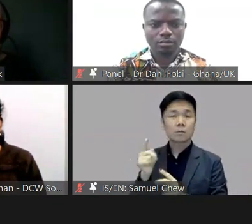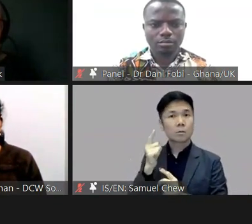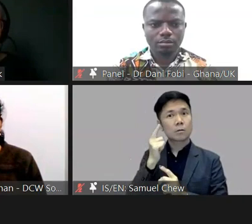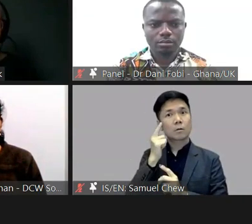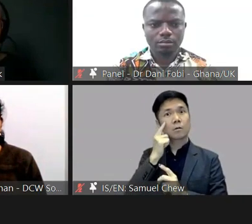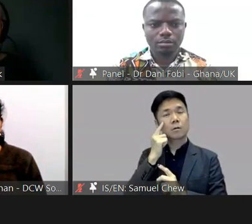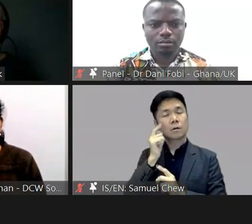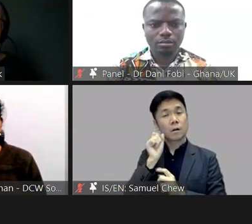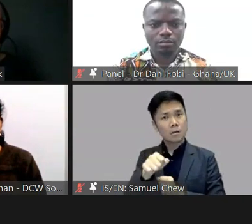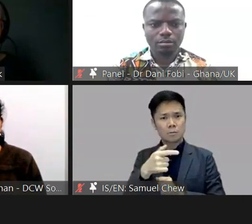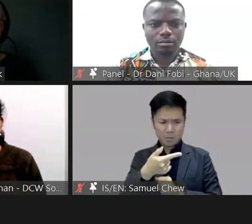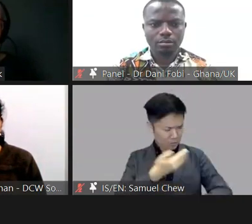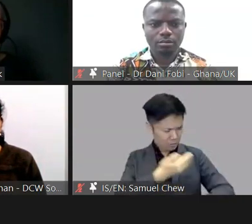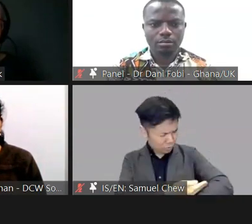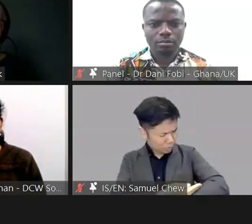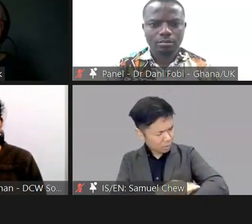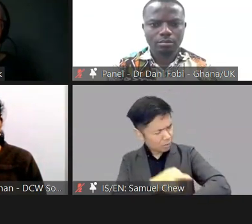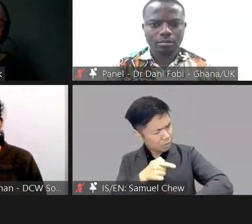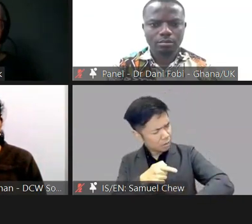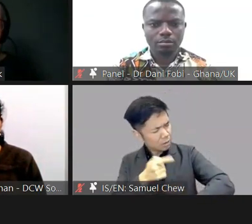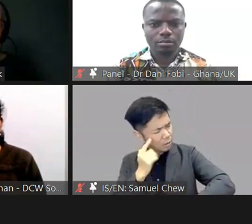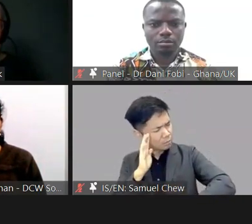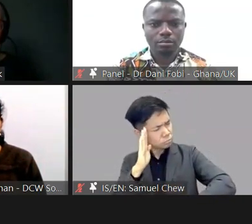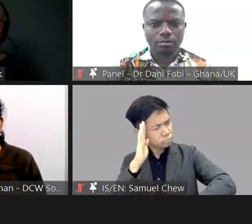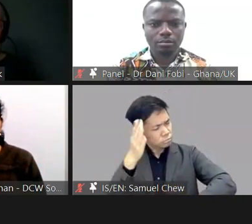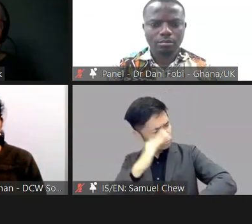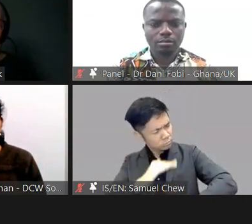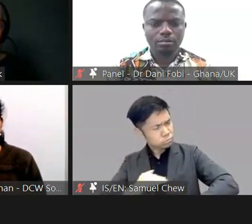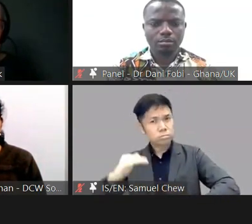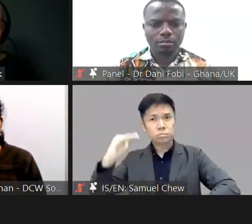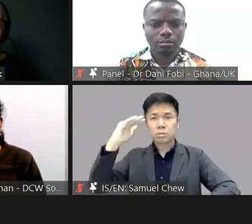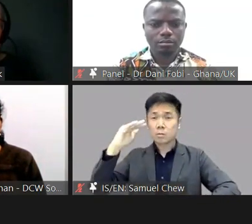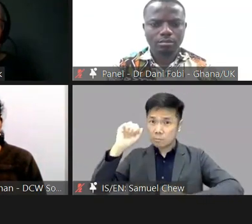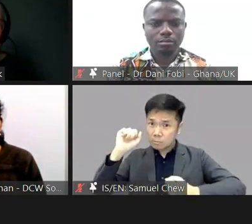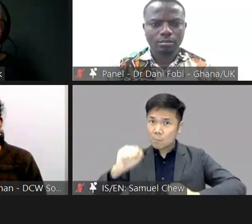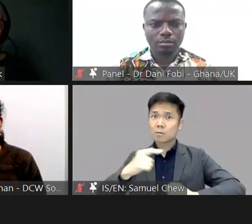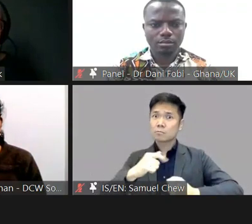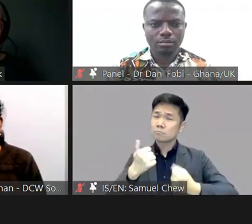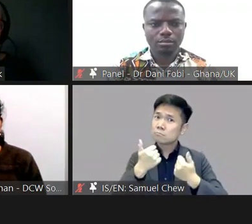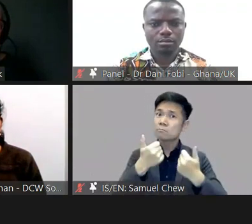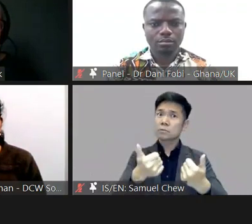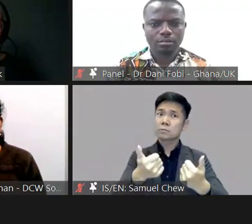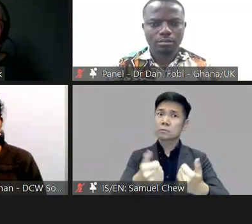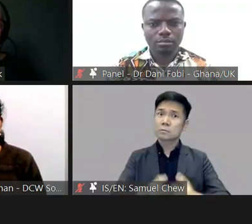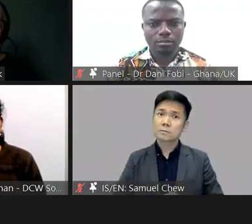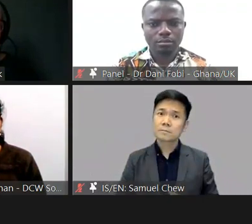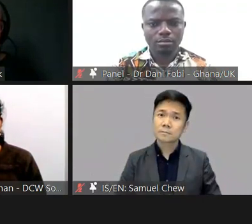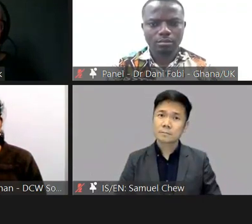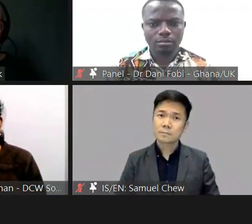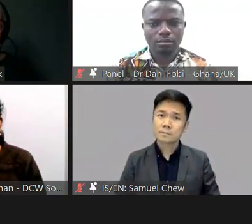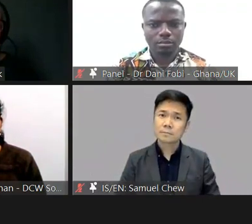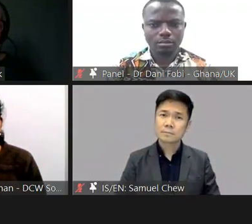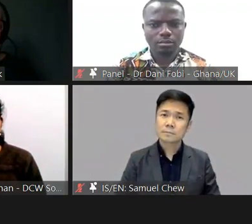possible, they can take it really strongly. So another strategy